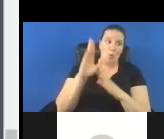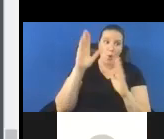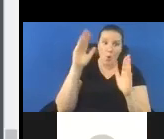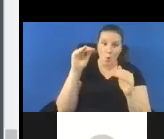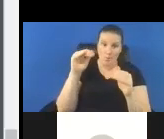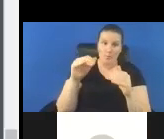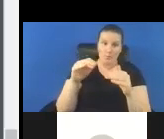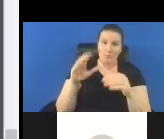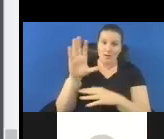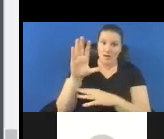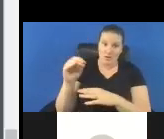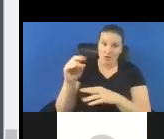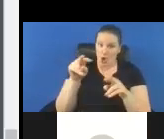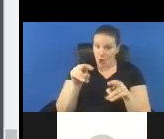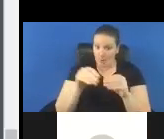more polished